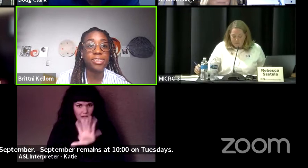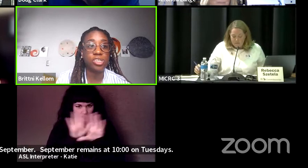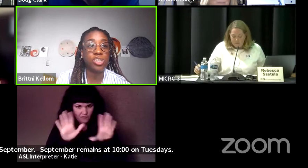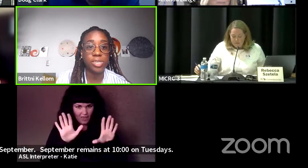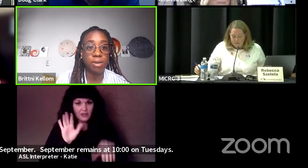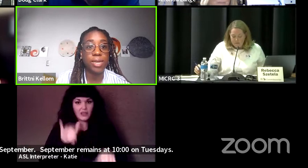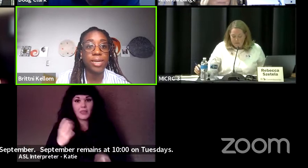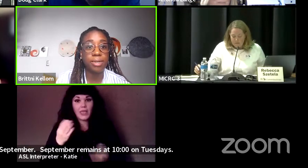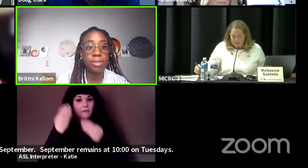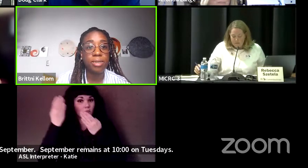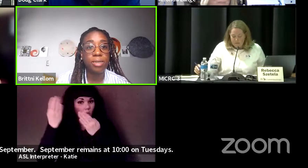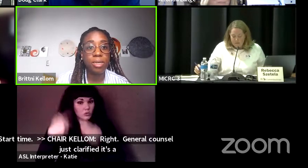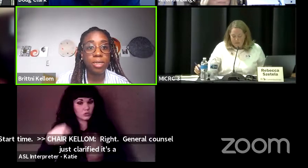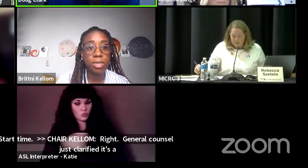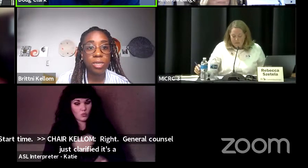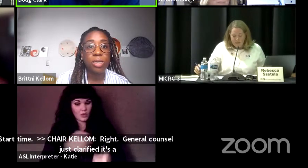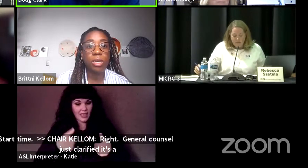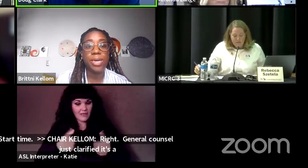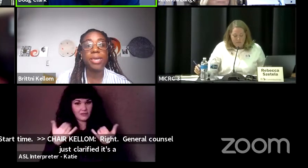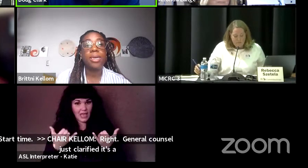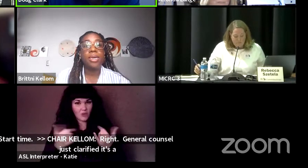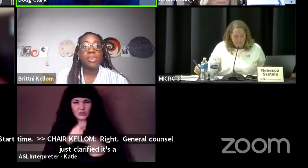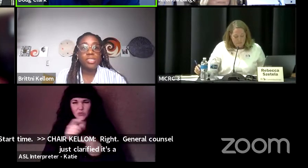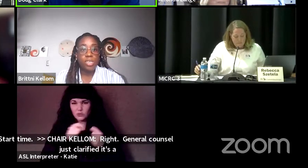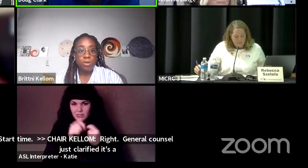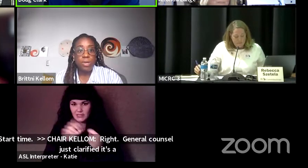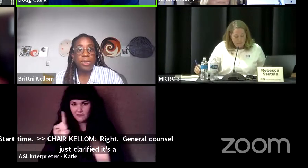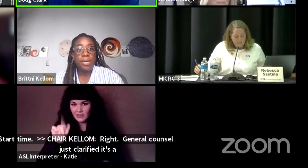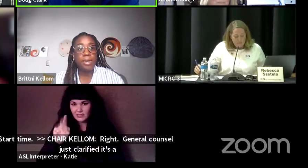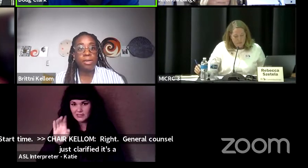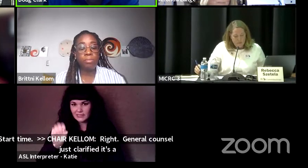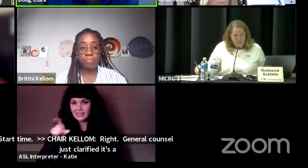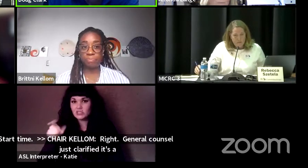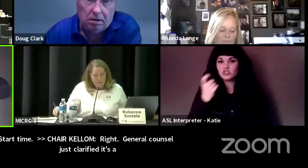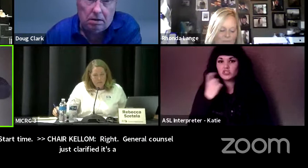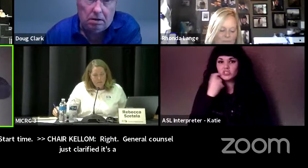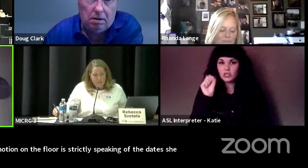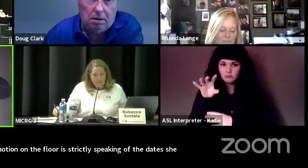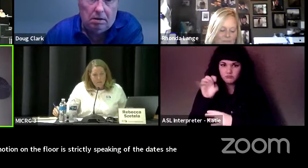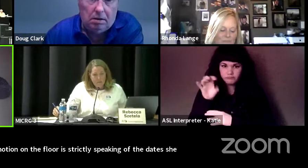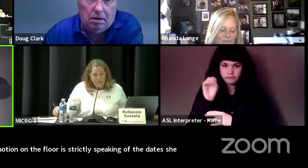of the dates that she just outlined. Correct. Okay, so